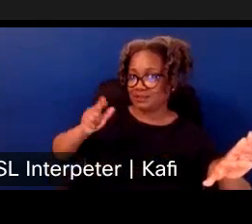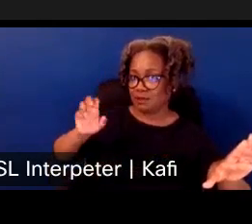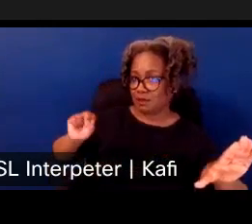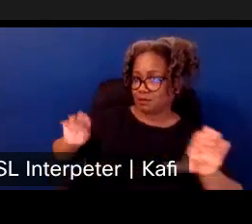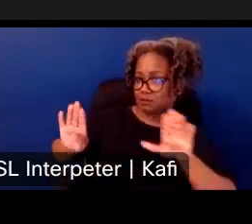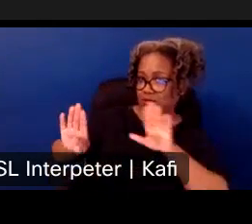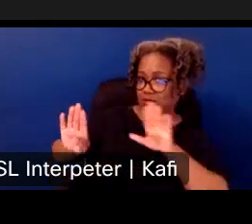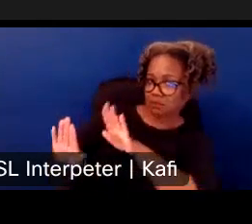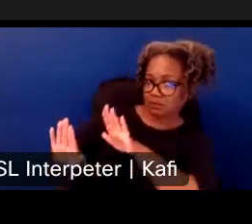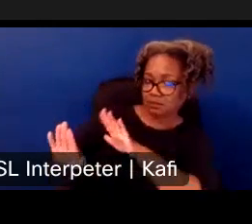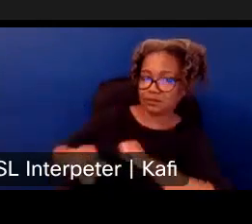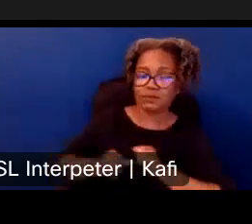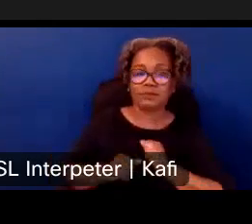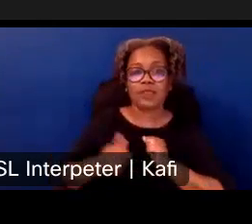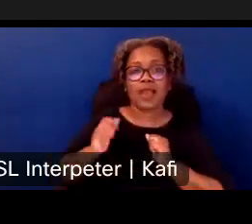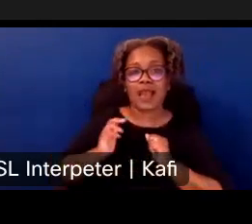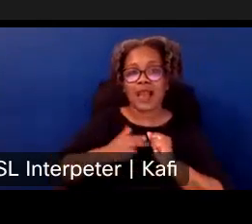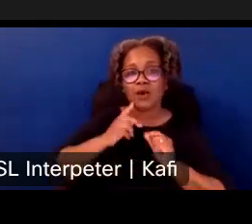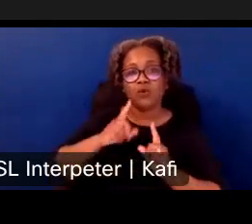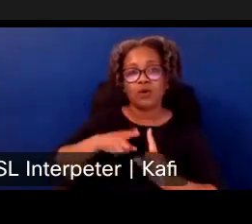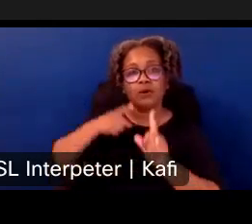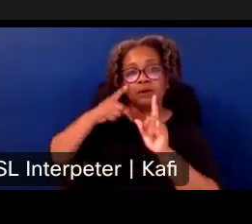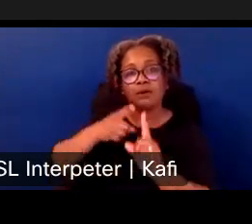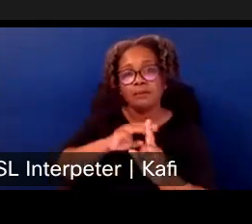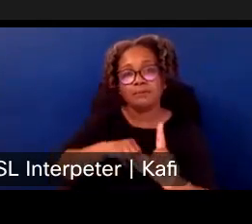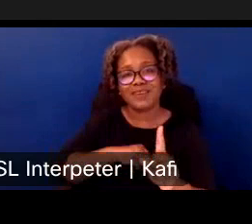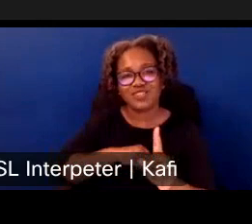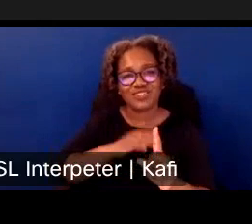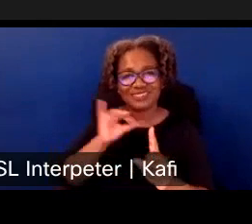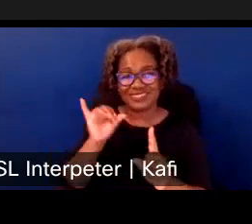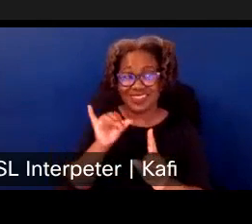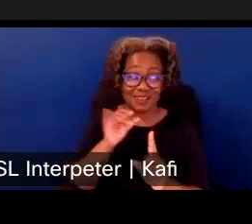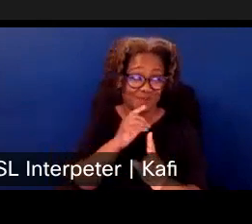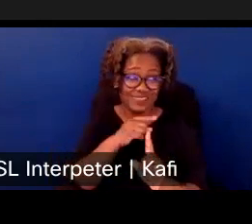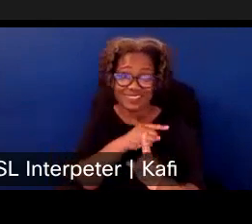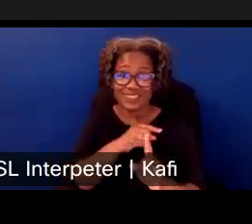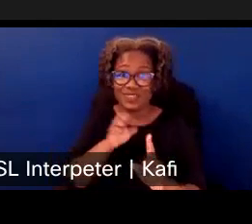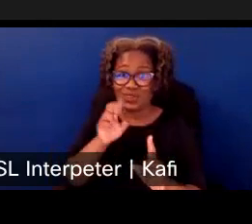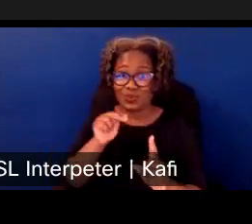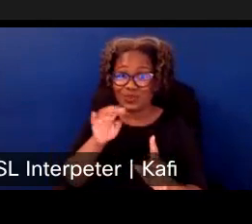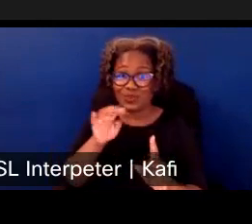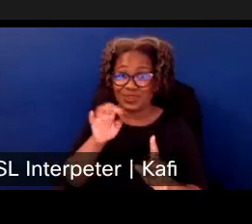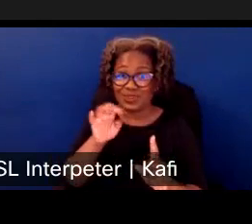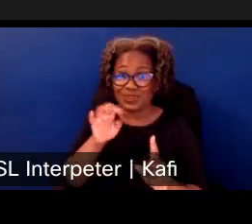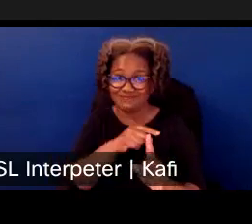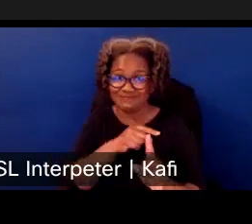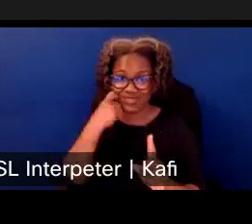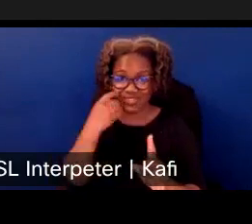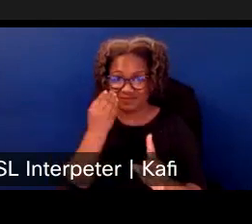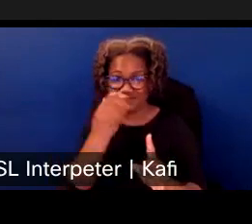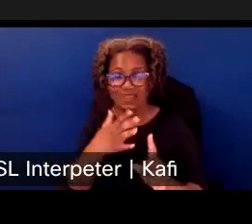our students, as Mrs. Dudley say, that hair is hair. And we wanted them not to